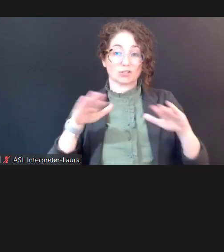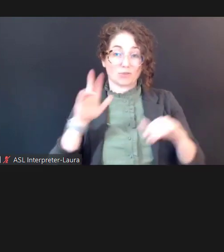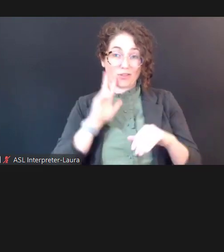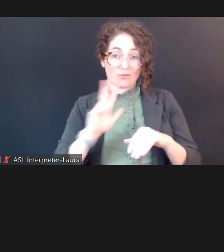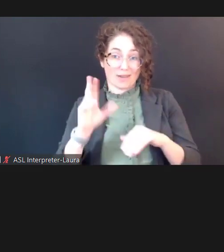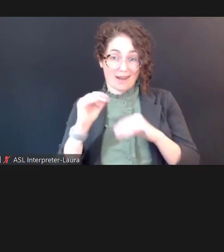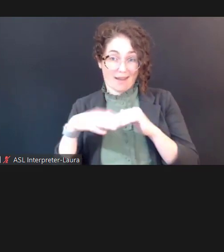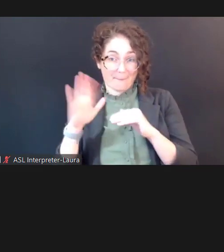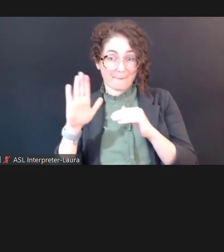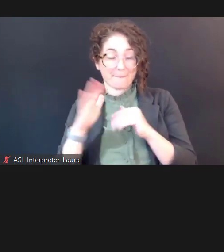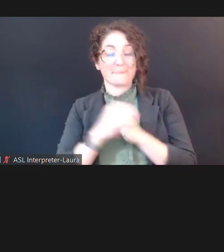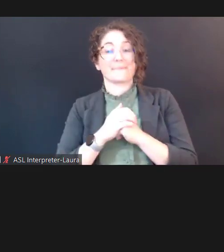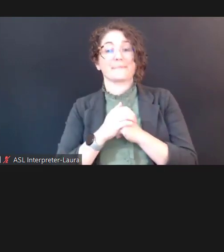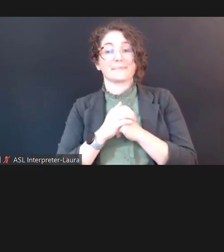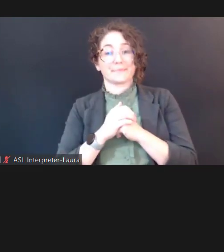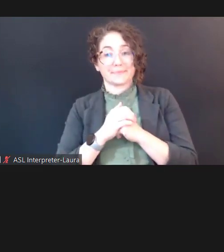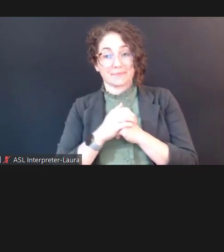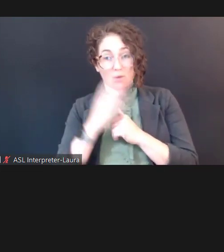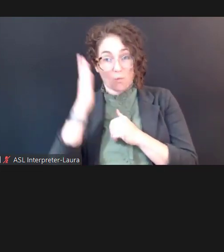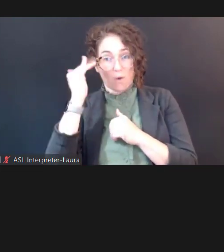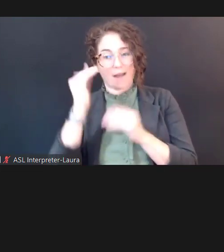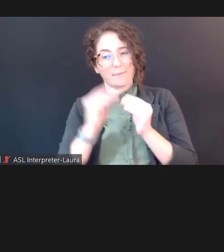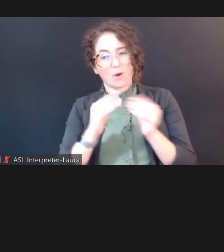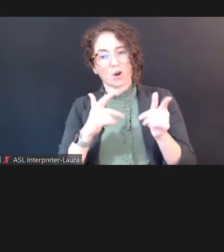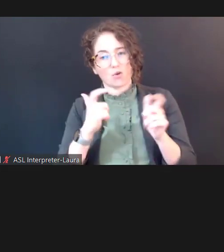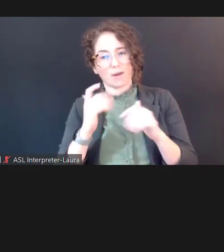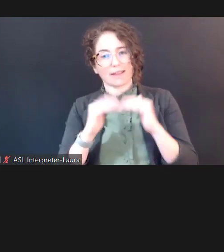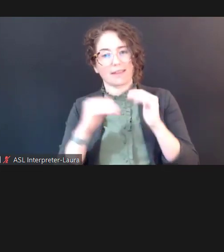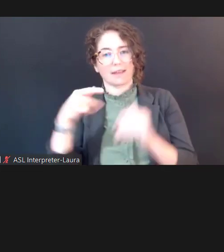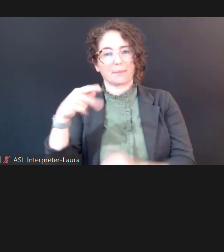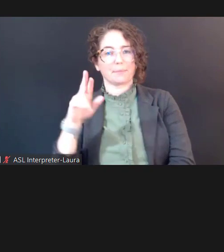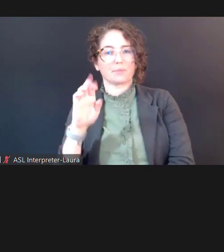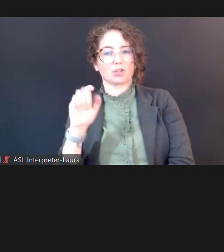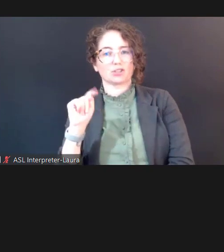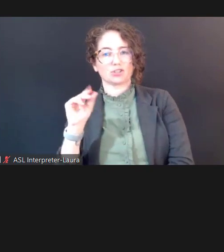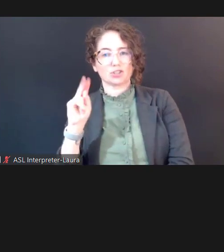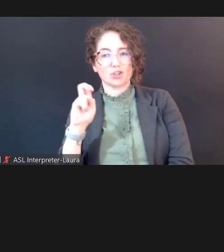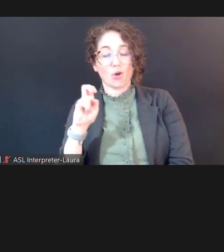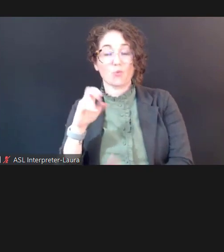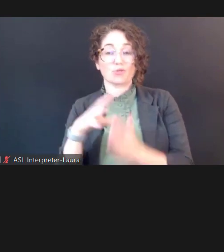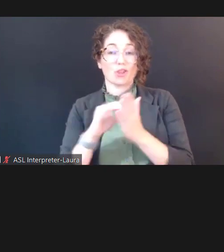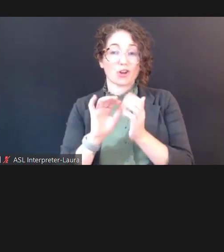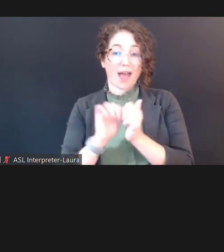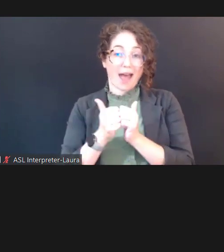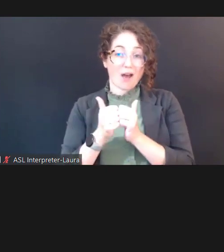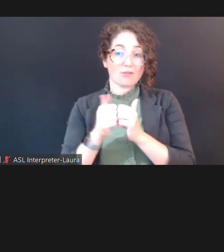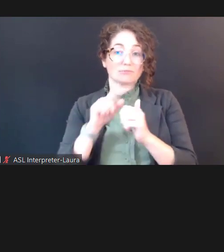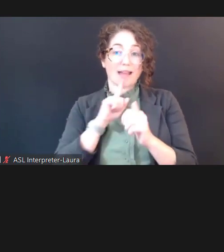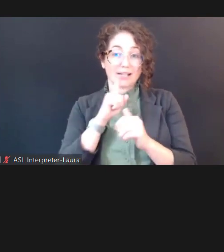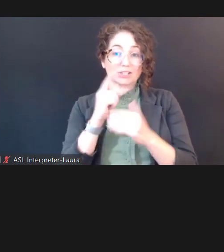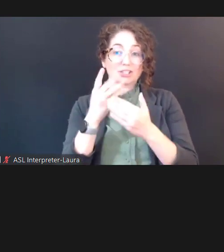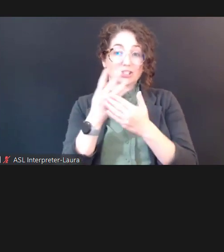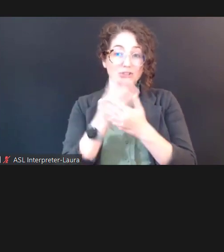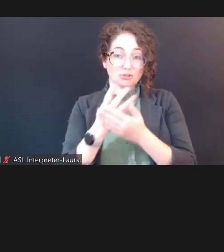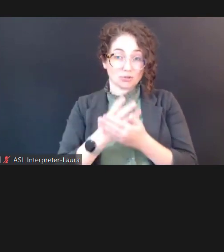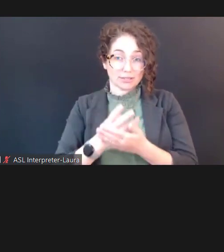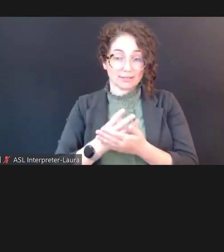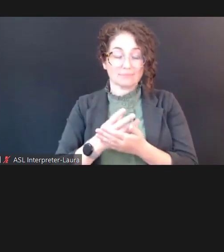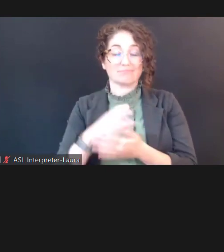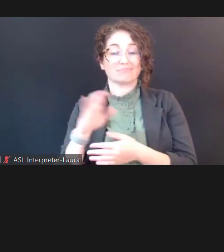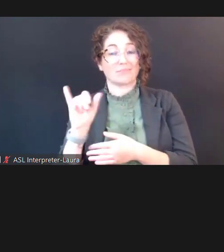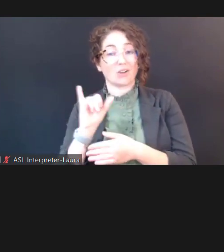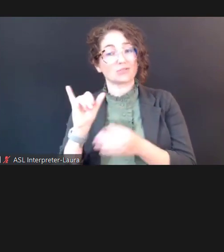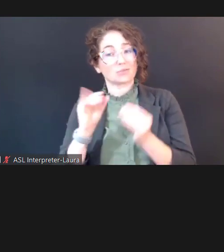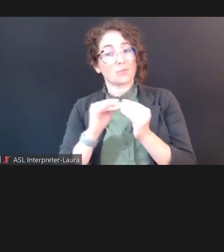and older. And it's because it's quicker than pure tone screening, both to learn to do and to actually implement. And it's far